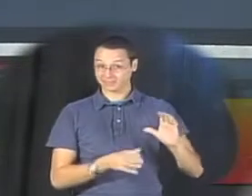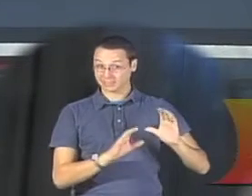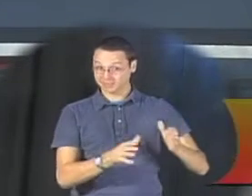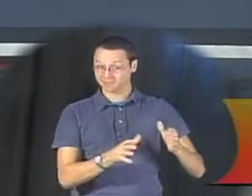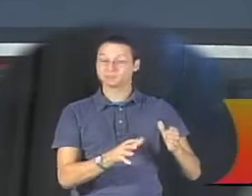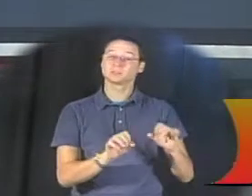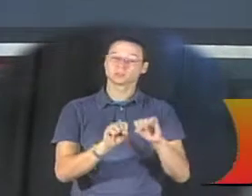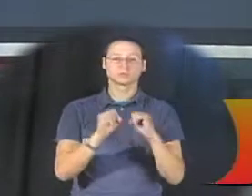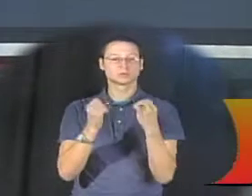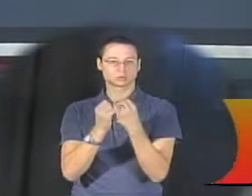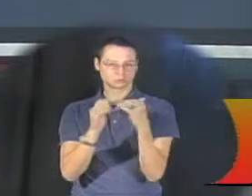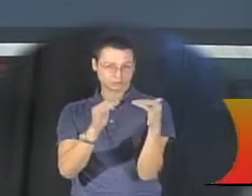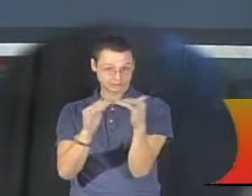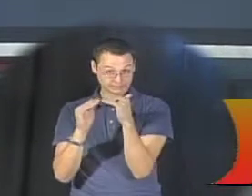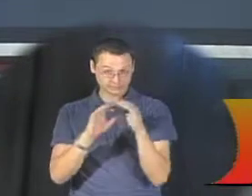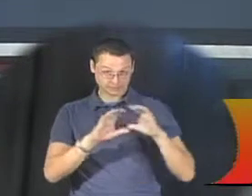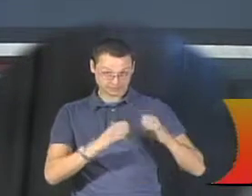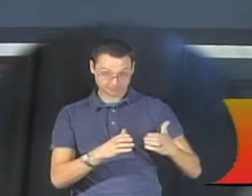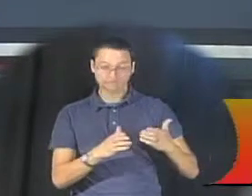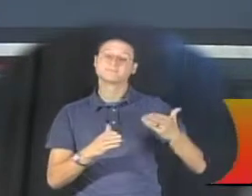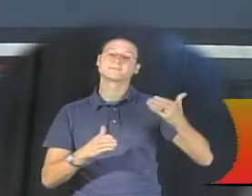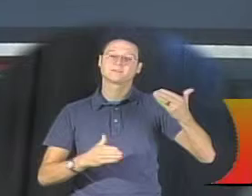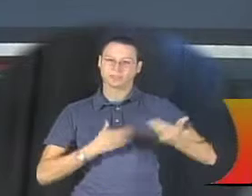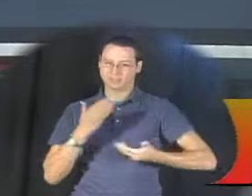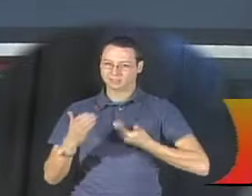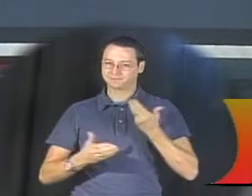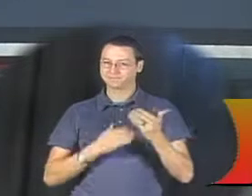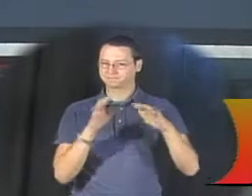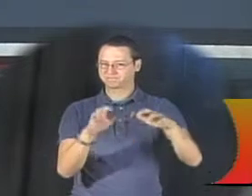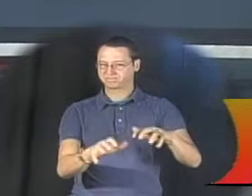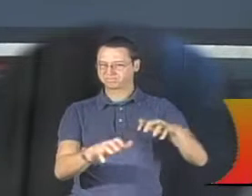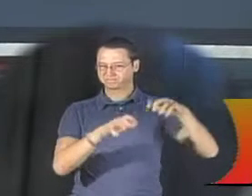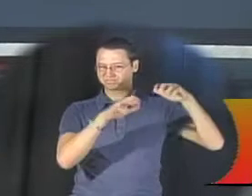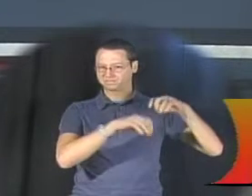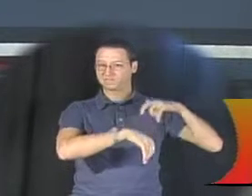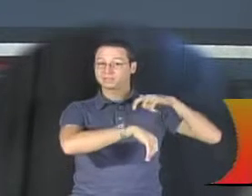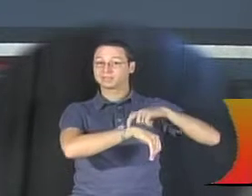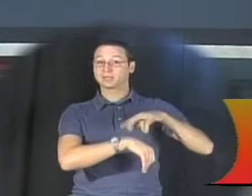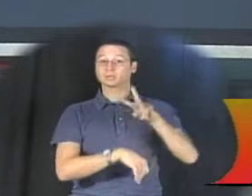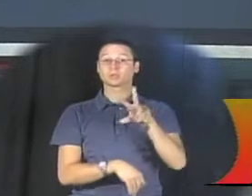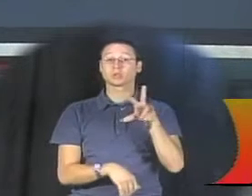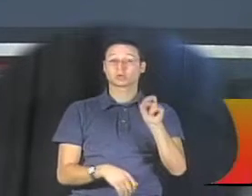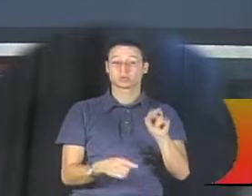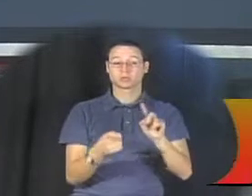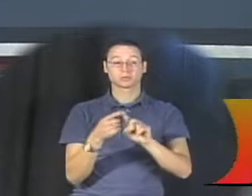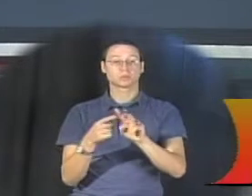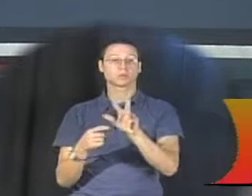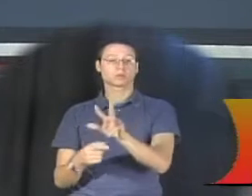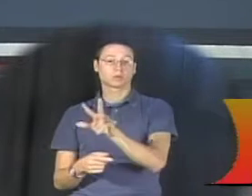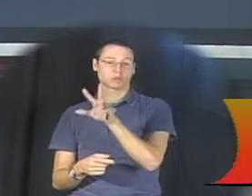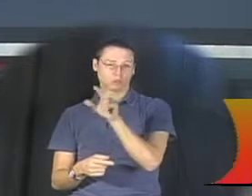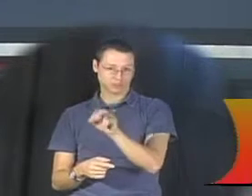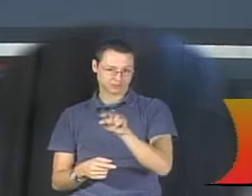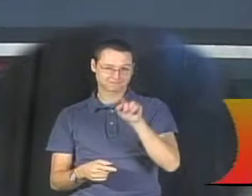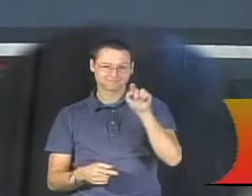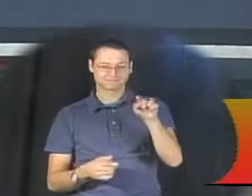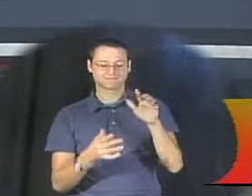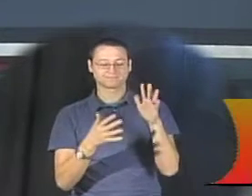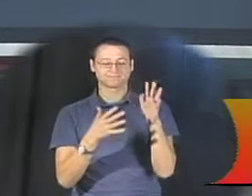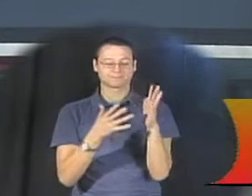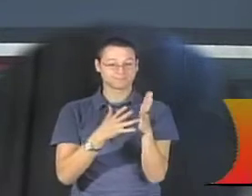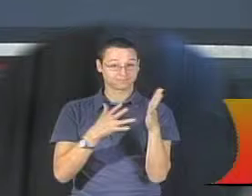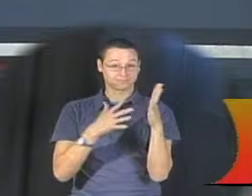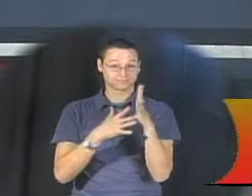the Social Justice Club invite you to a special assembly from 2:30 to 3:30 in the freshman-sophomore cafeteria on